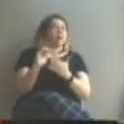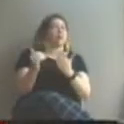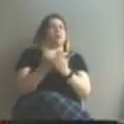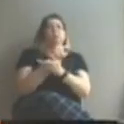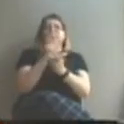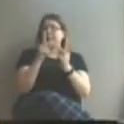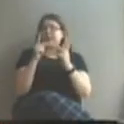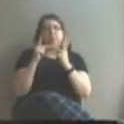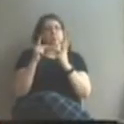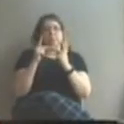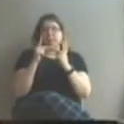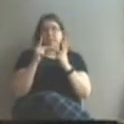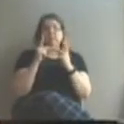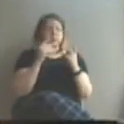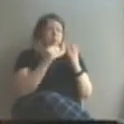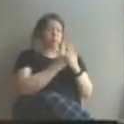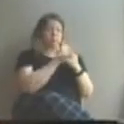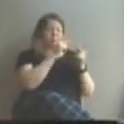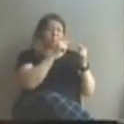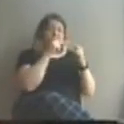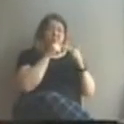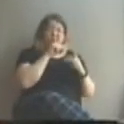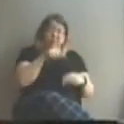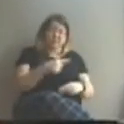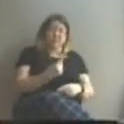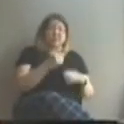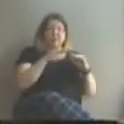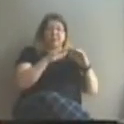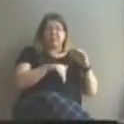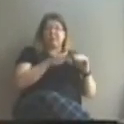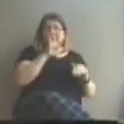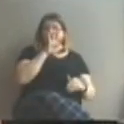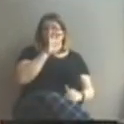positions. The new positions are just under